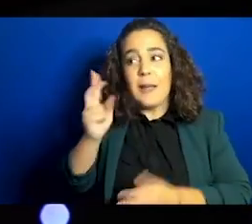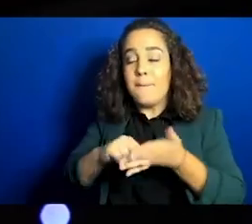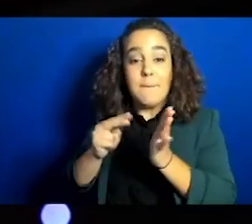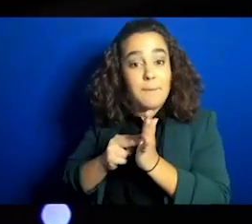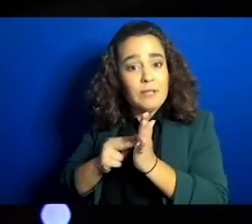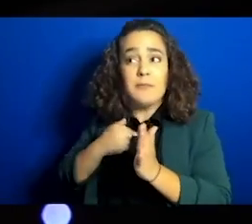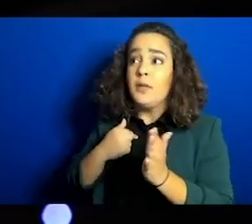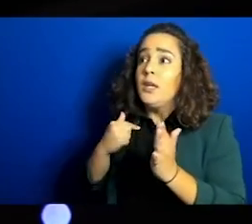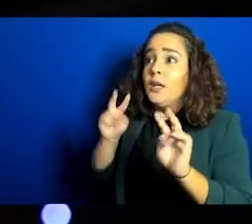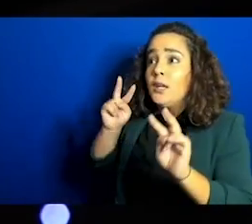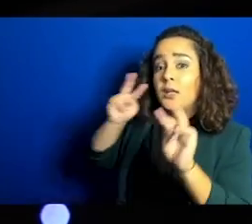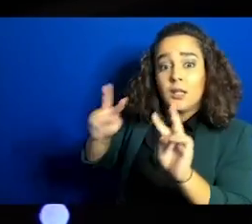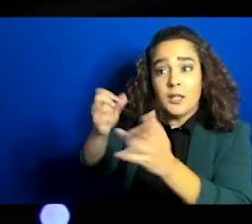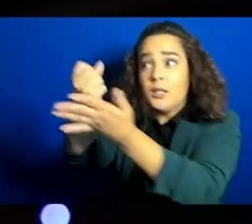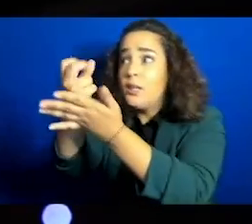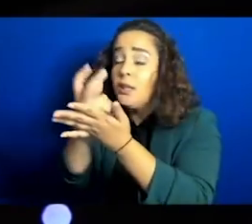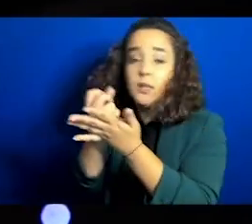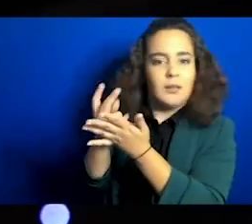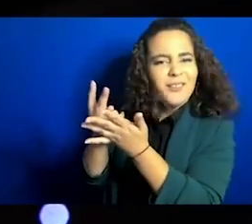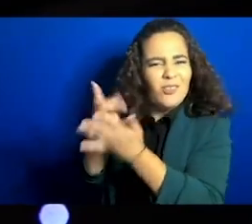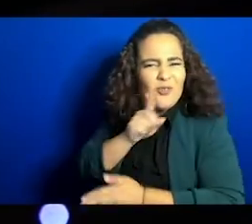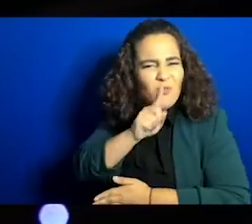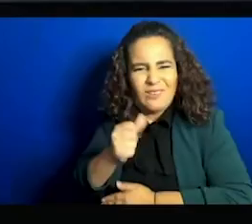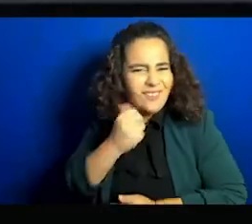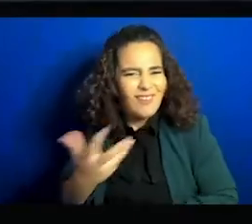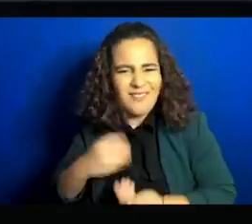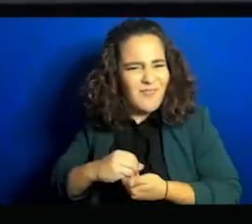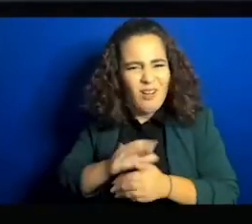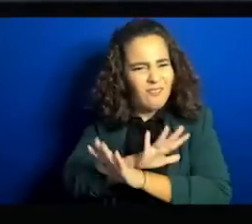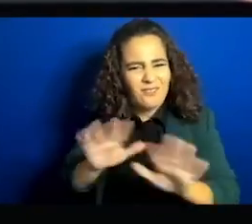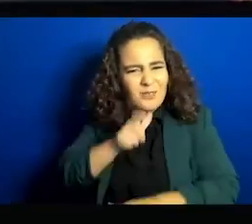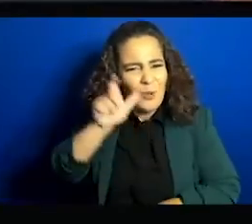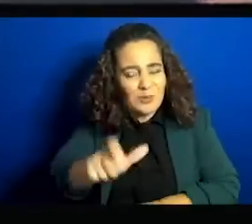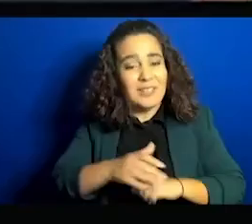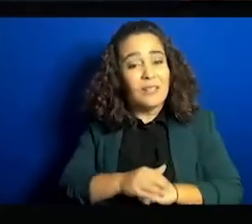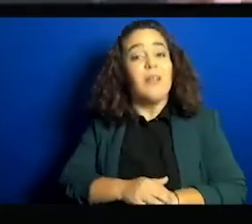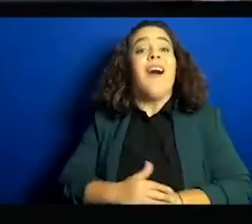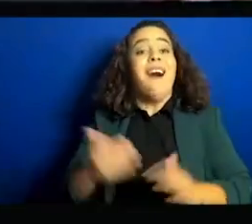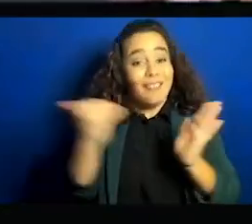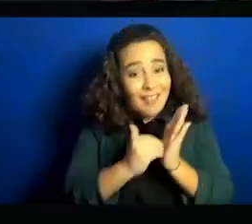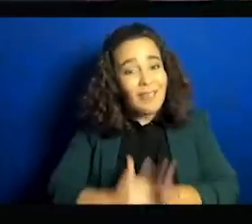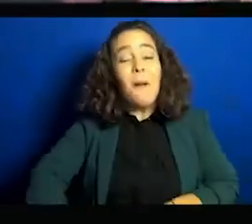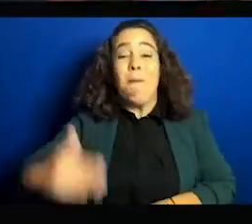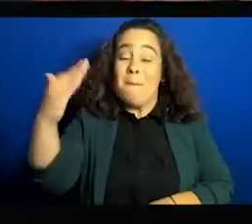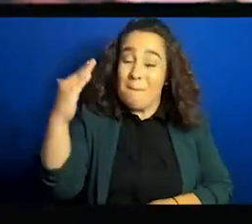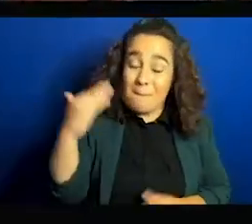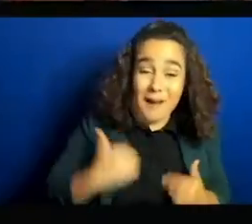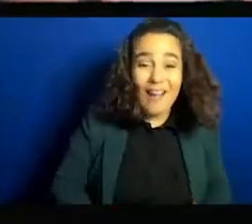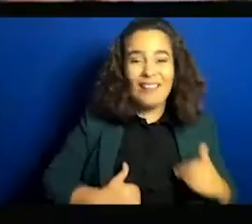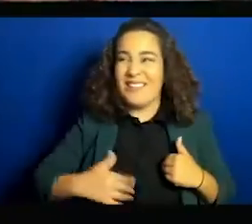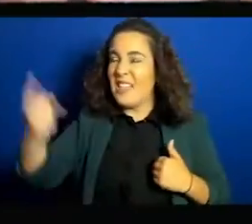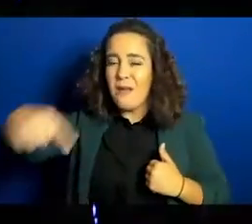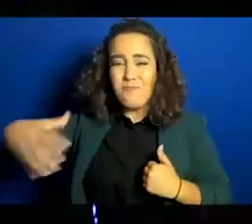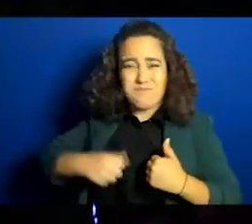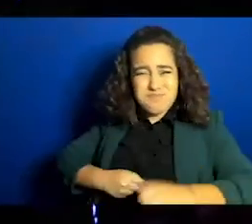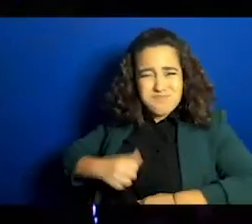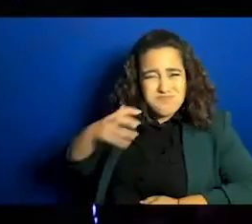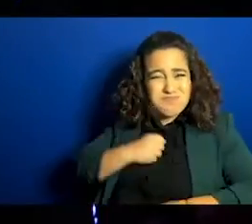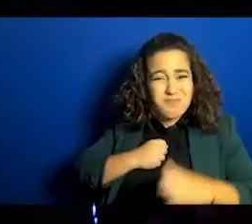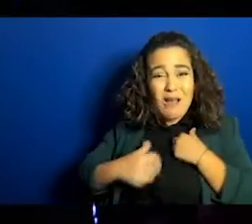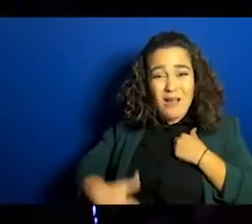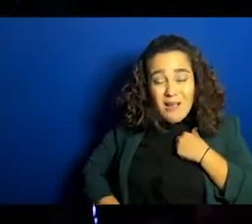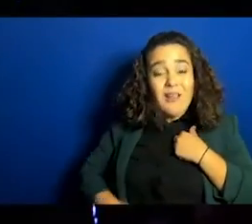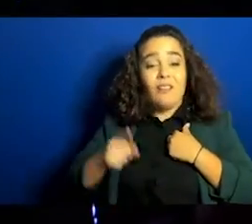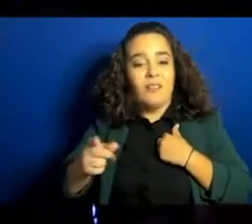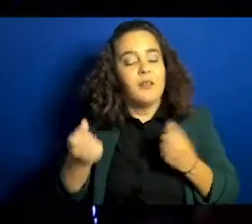approval has no authority here. It's the God forsaken truth. The body is under attack and casting votes